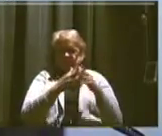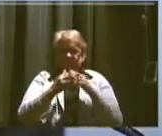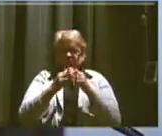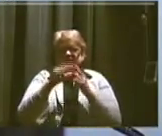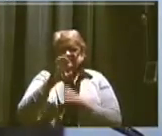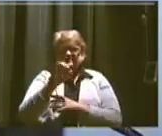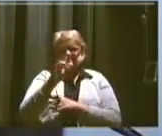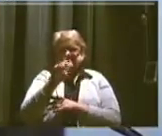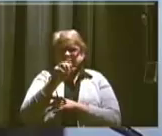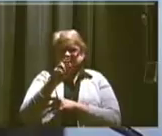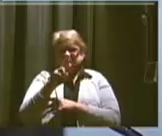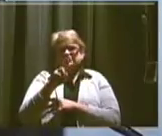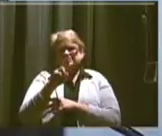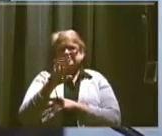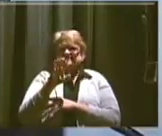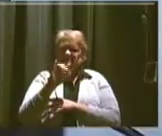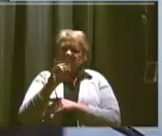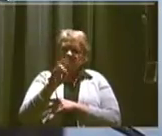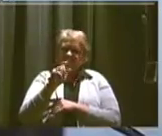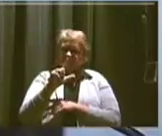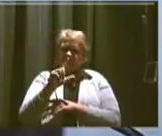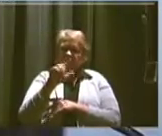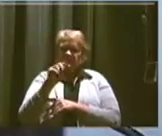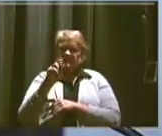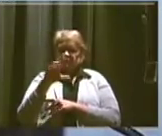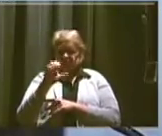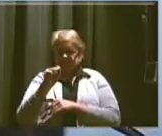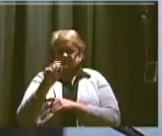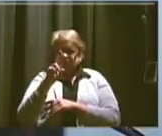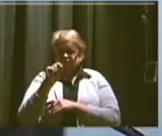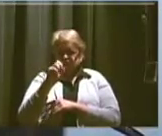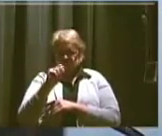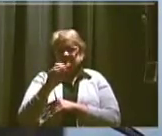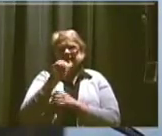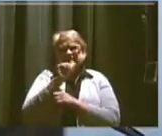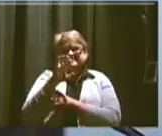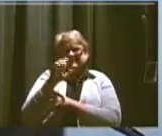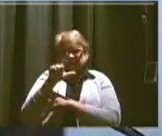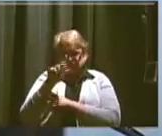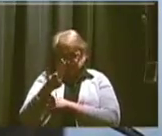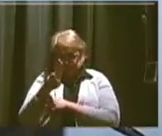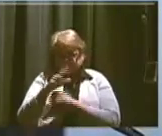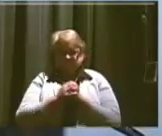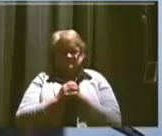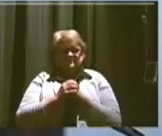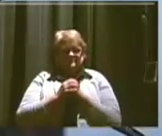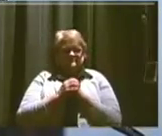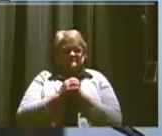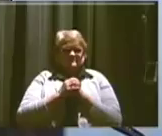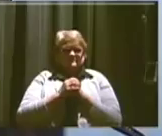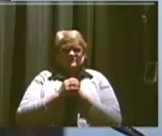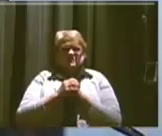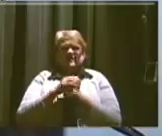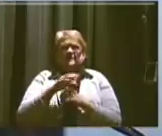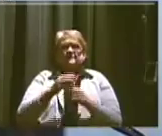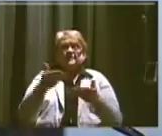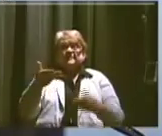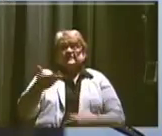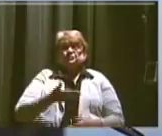I am currently taking a dual credit class at University of Louisville, Introduction to Paralegal Studies. We